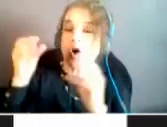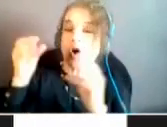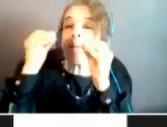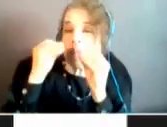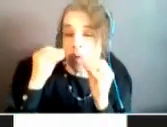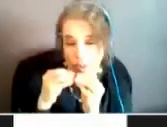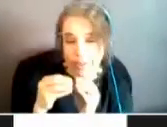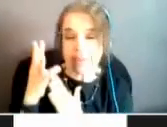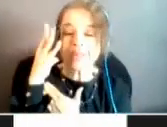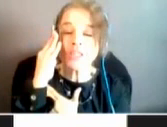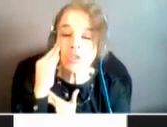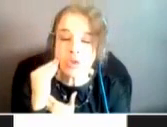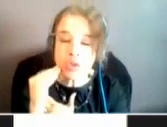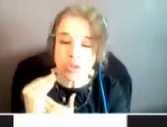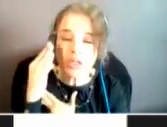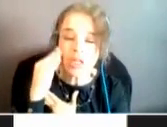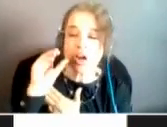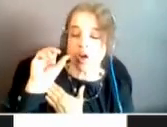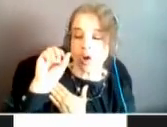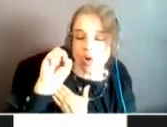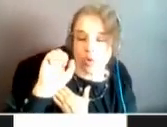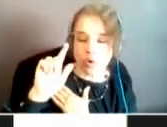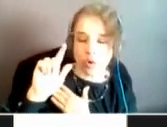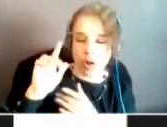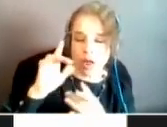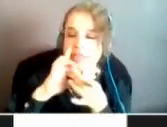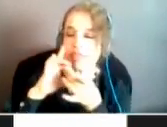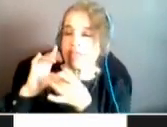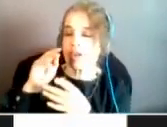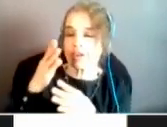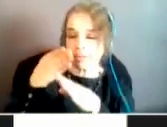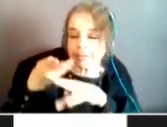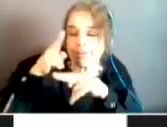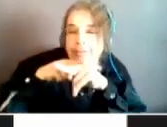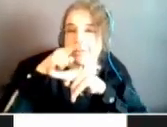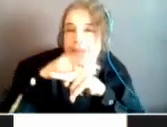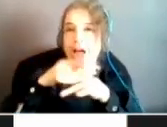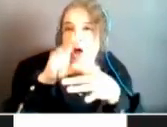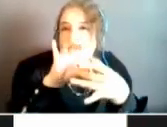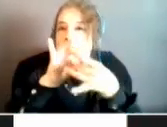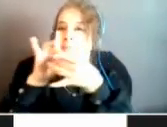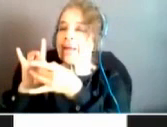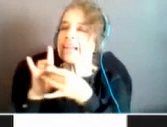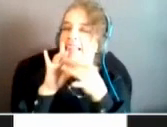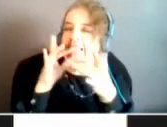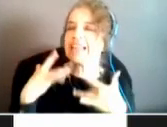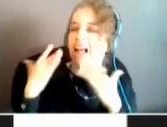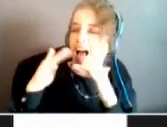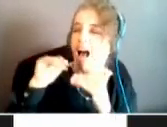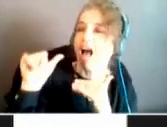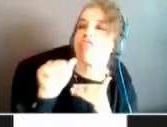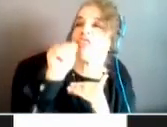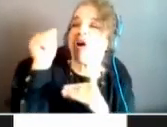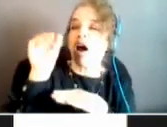to experience shrinking social networks, which would be decreased belongingness, and dependence on others due